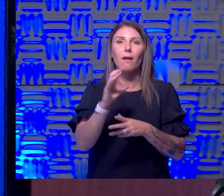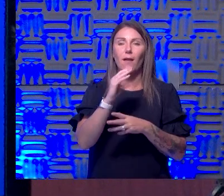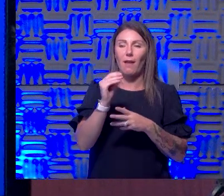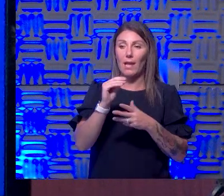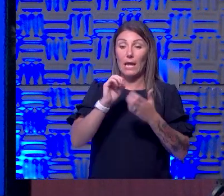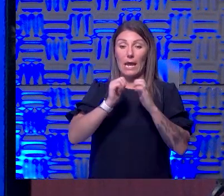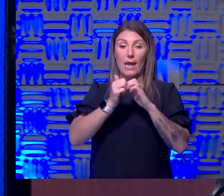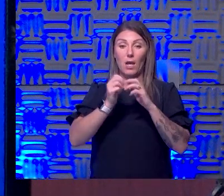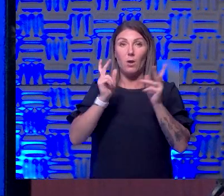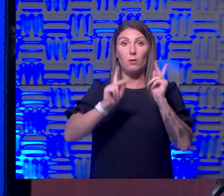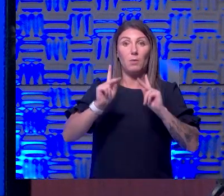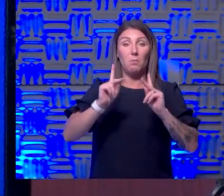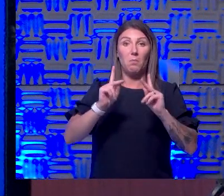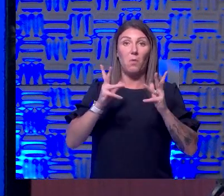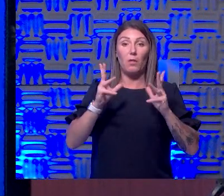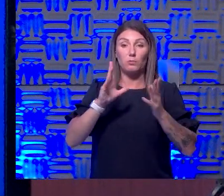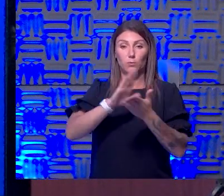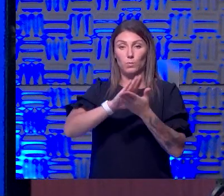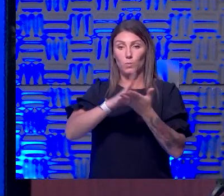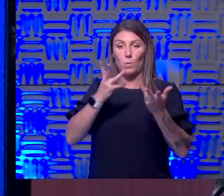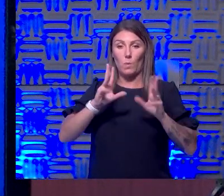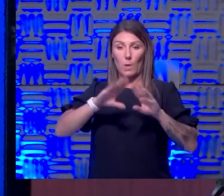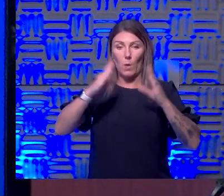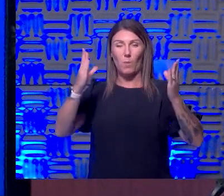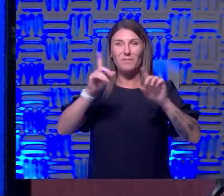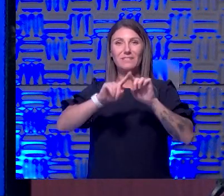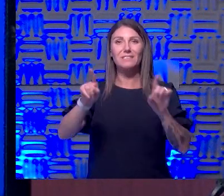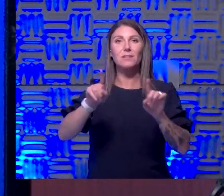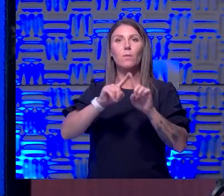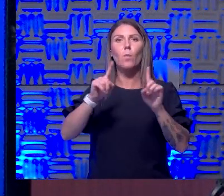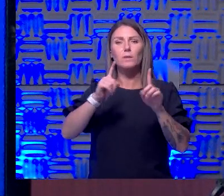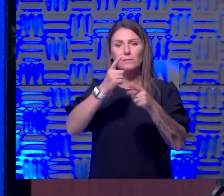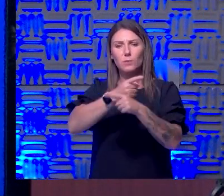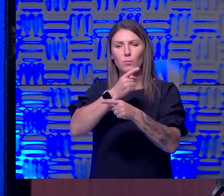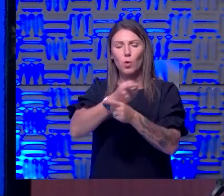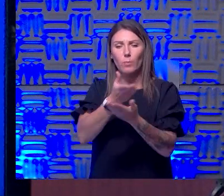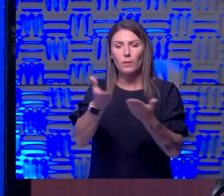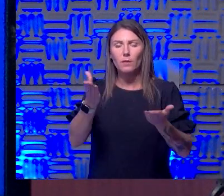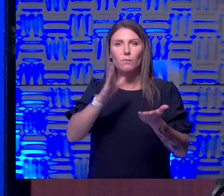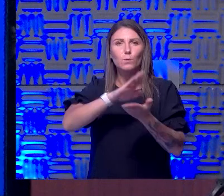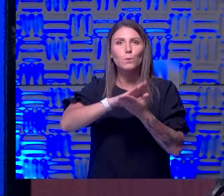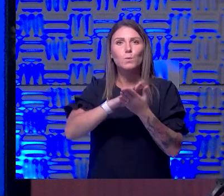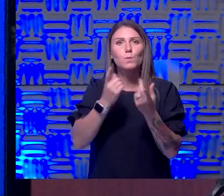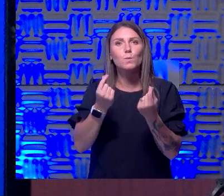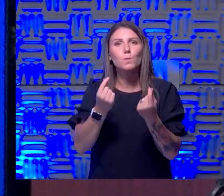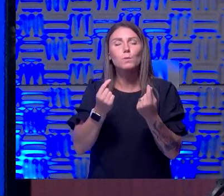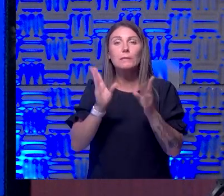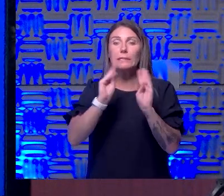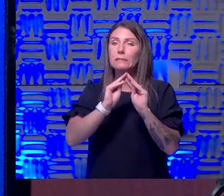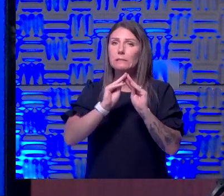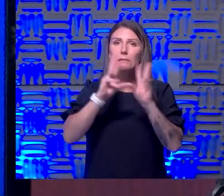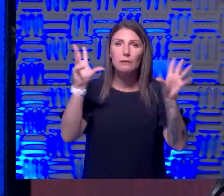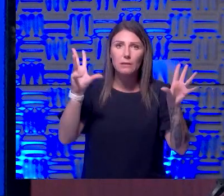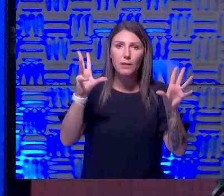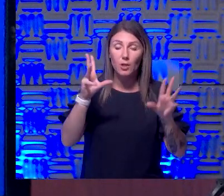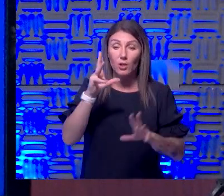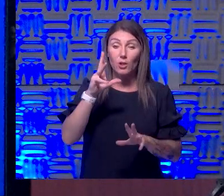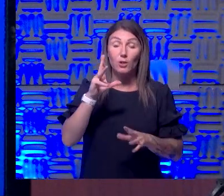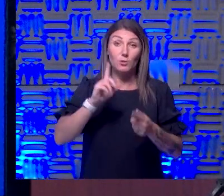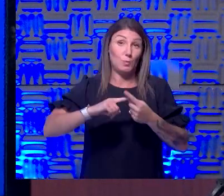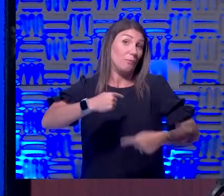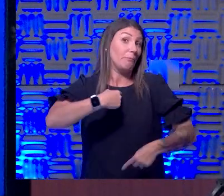that you mentioned. What is the right thing for schools to do? It is clear to